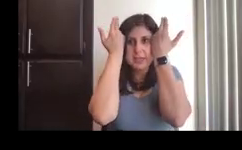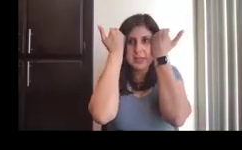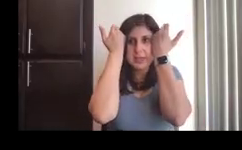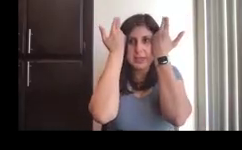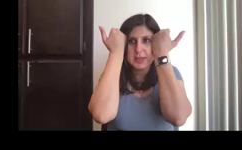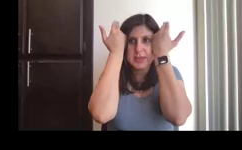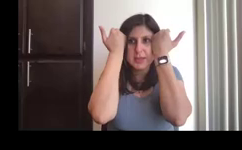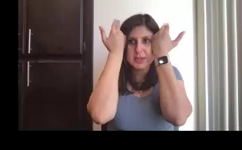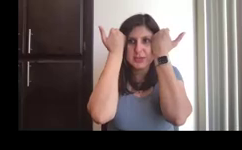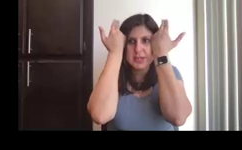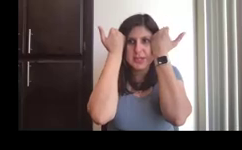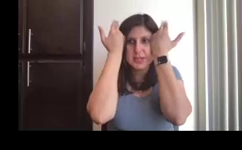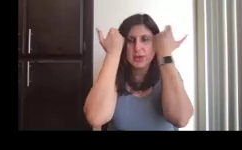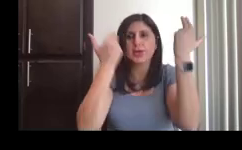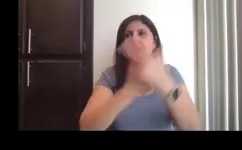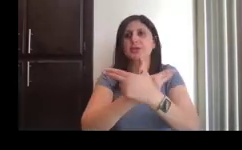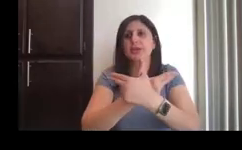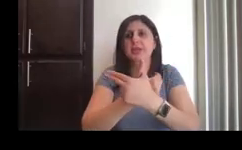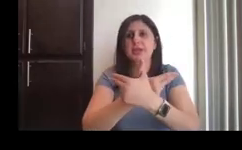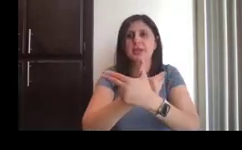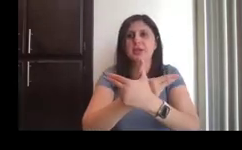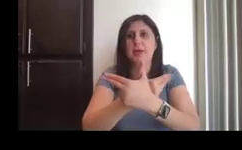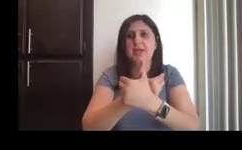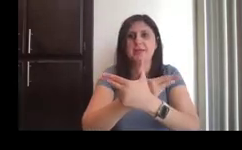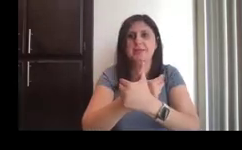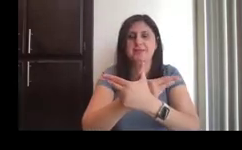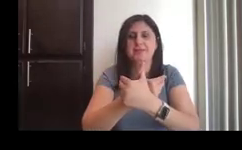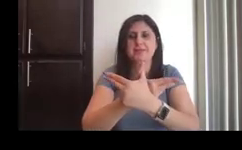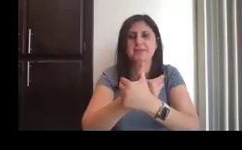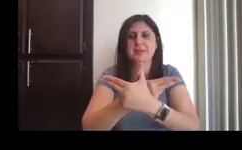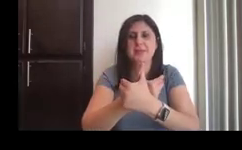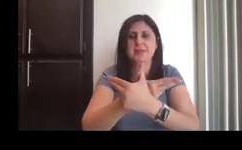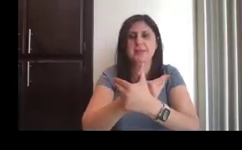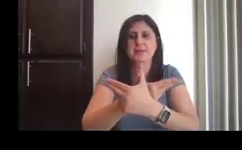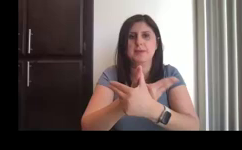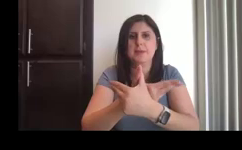Rabbit. Do it here, or you could do it here. Rabbit.